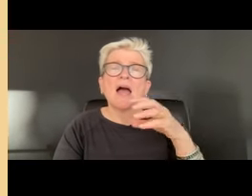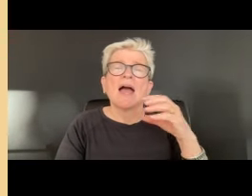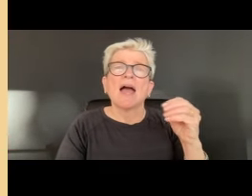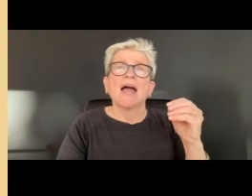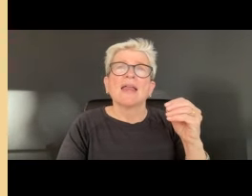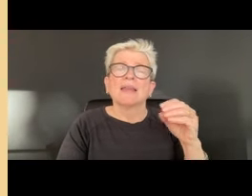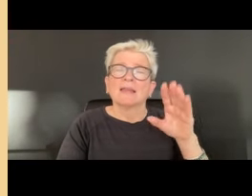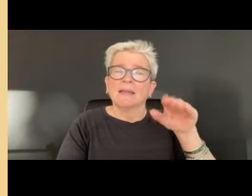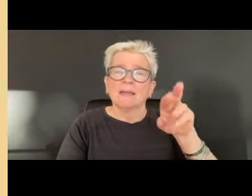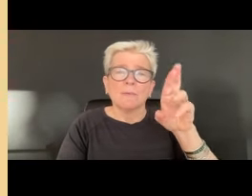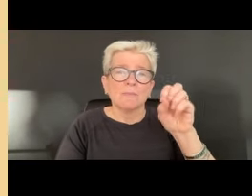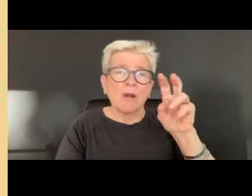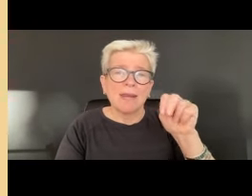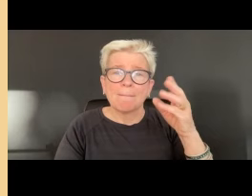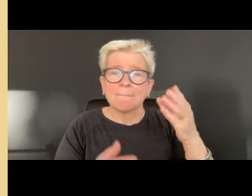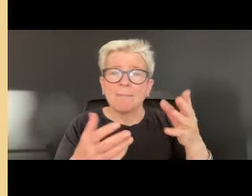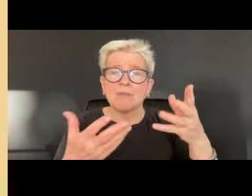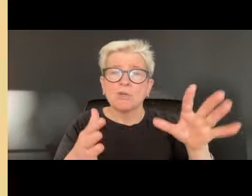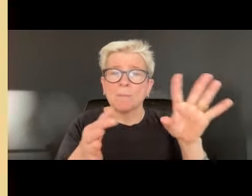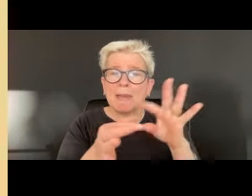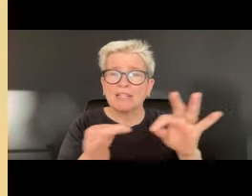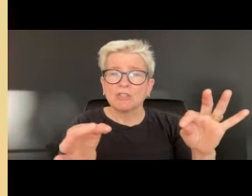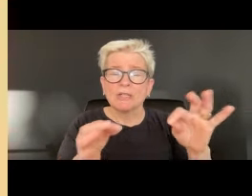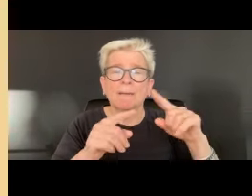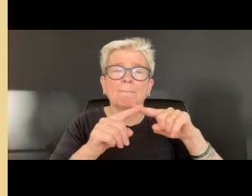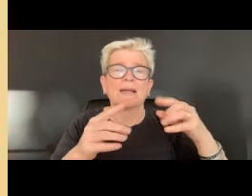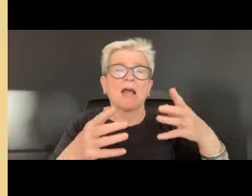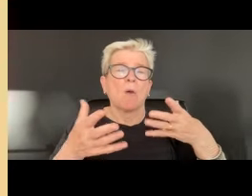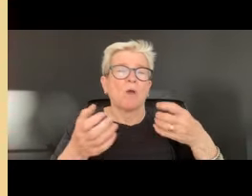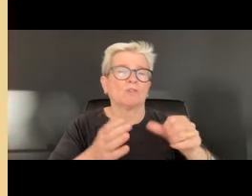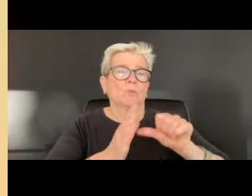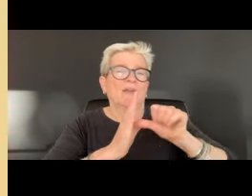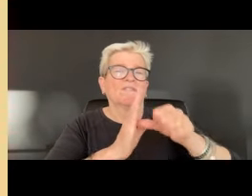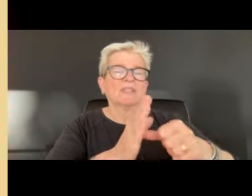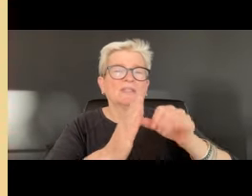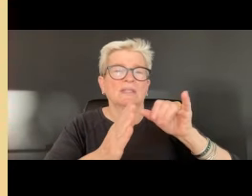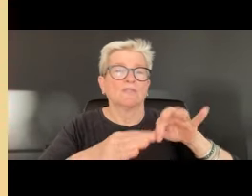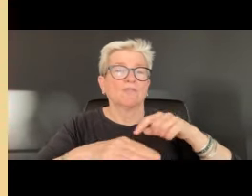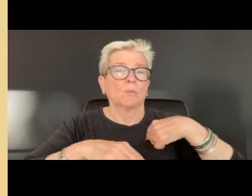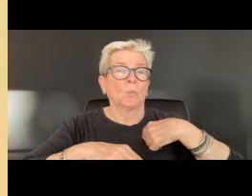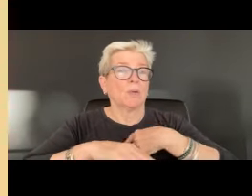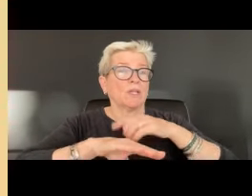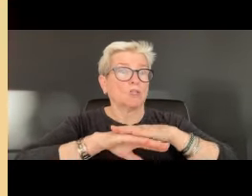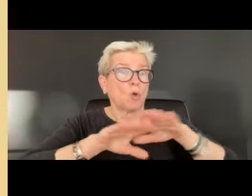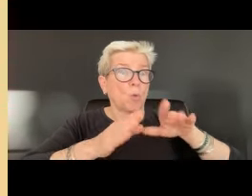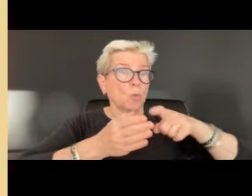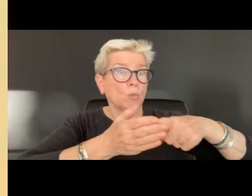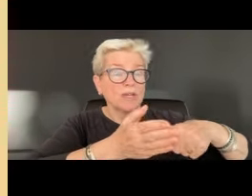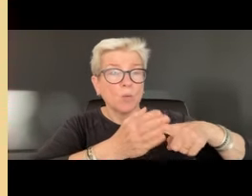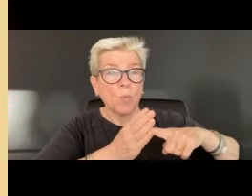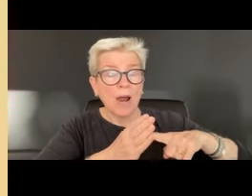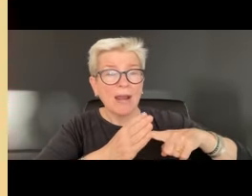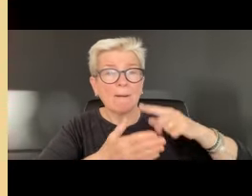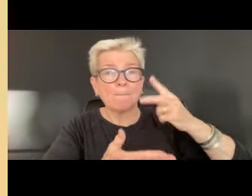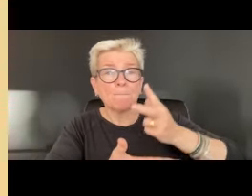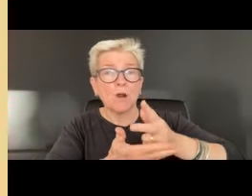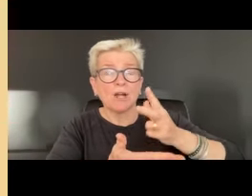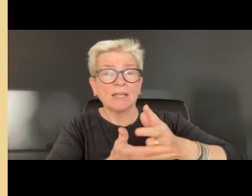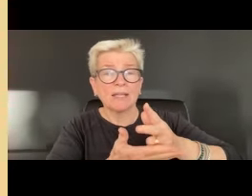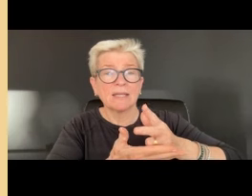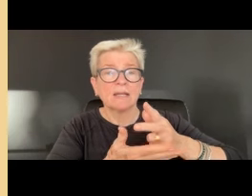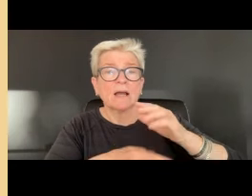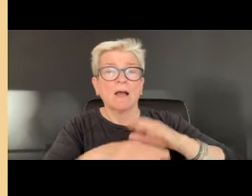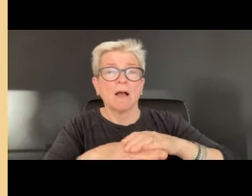Brennan, you may have said this, but really want to emphasize that even if we don't require, where we don't require parking on